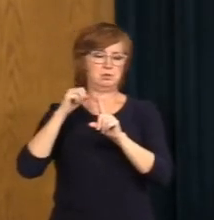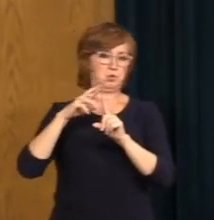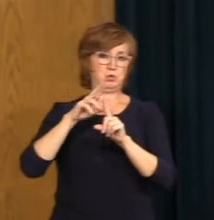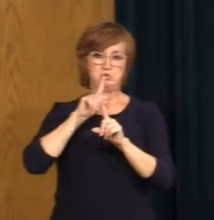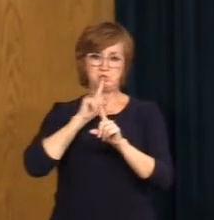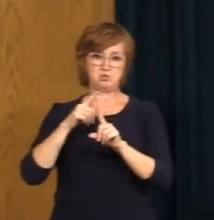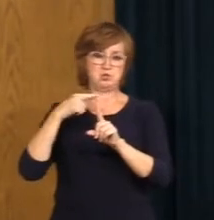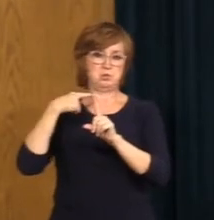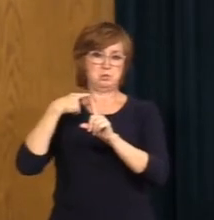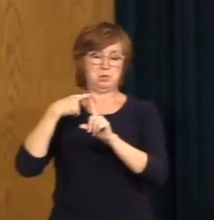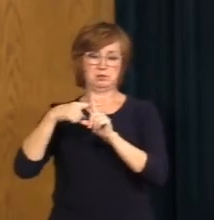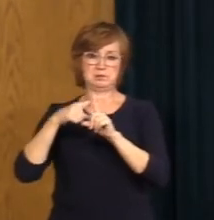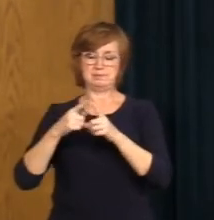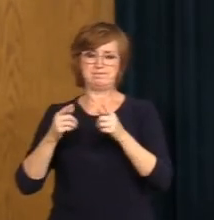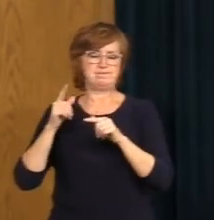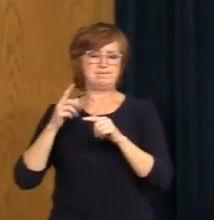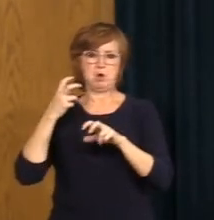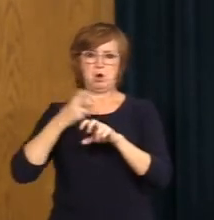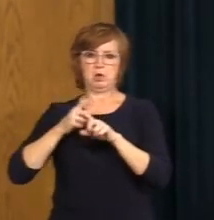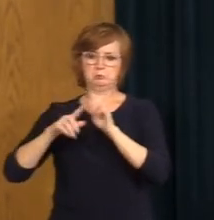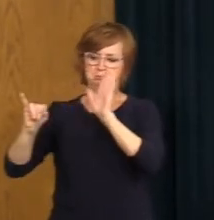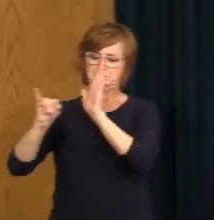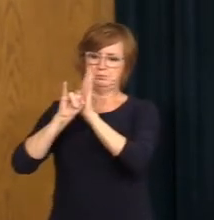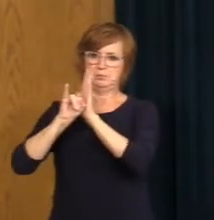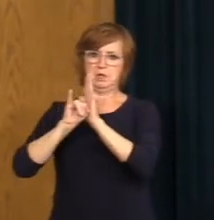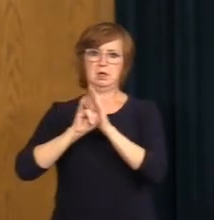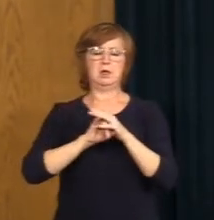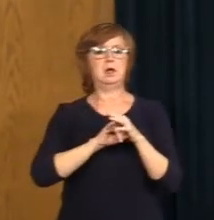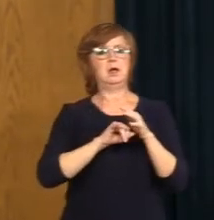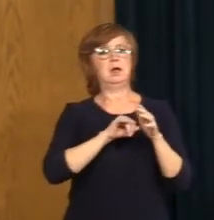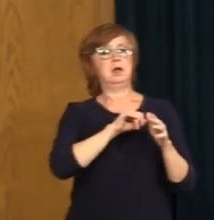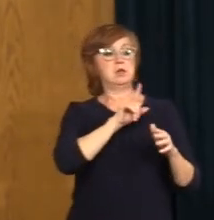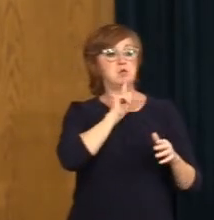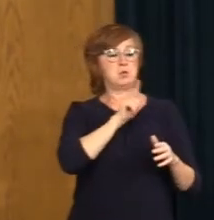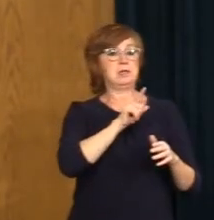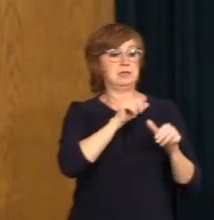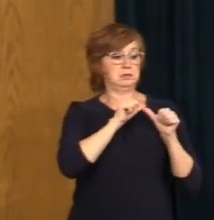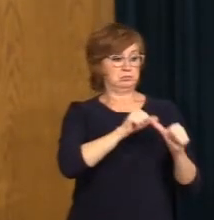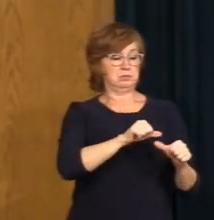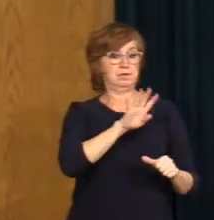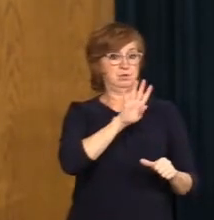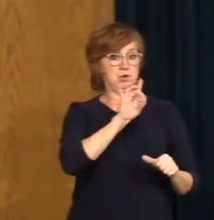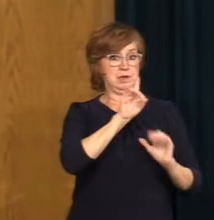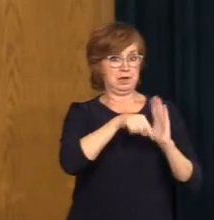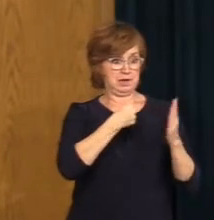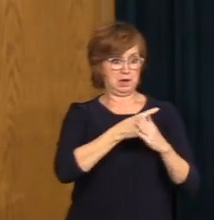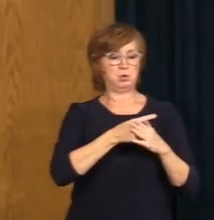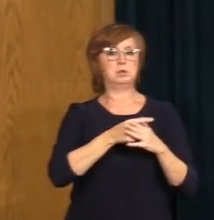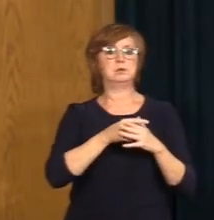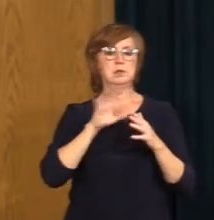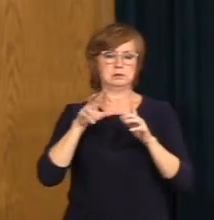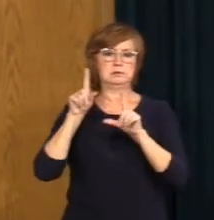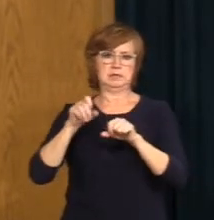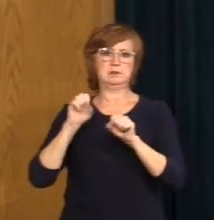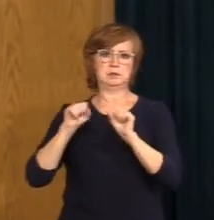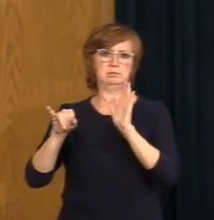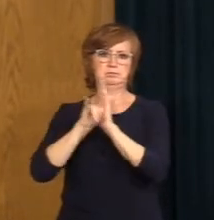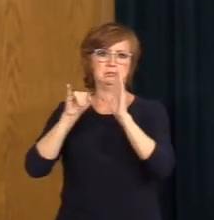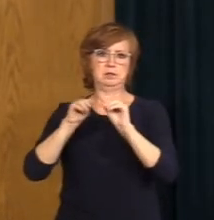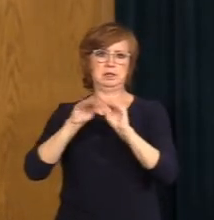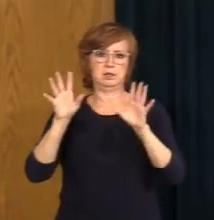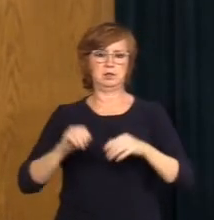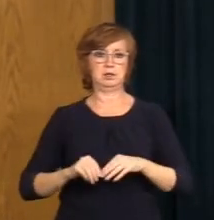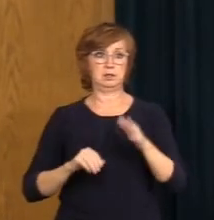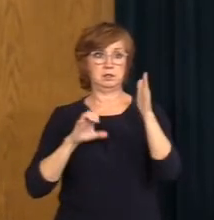if you are COVID positive, the test will pick that up. Beyond that, Scott, I don't know if you had anything further to add on that.